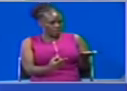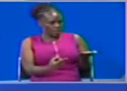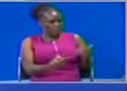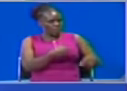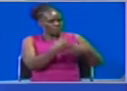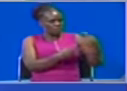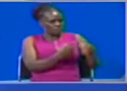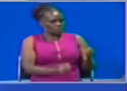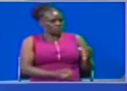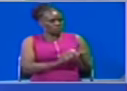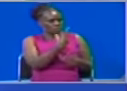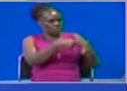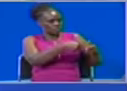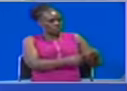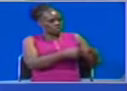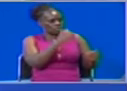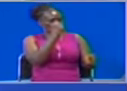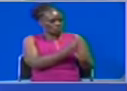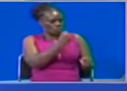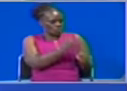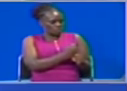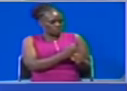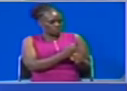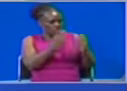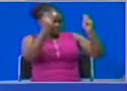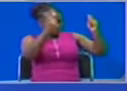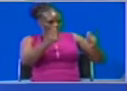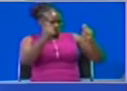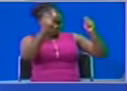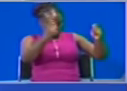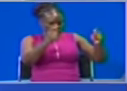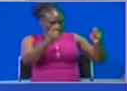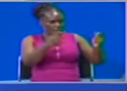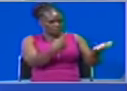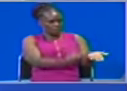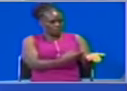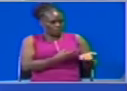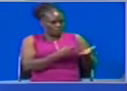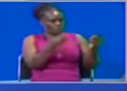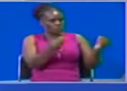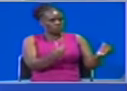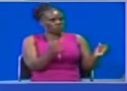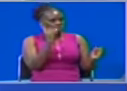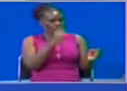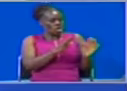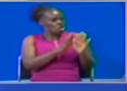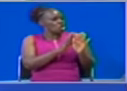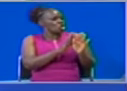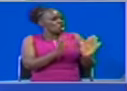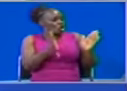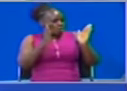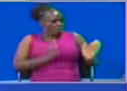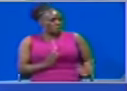process initiated by the industrial court, in which the strike issue was supposed to be negotiated and dealt with, none of them